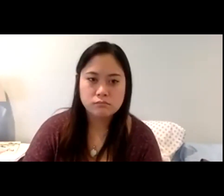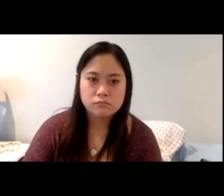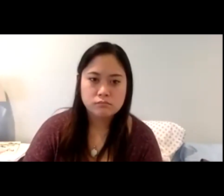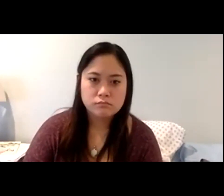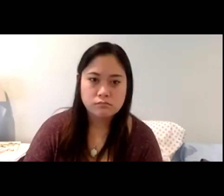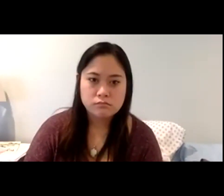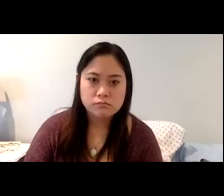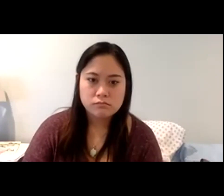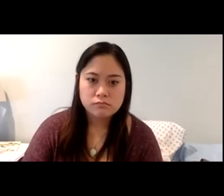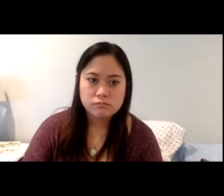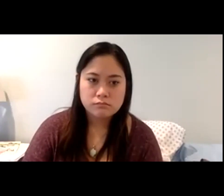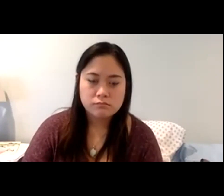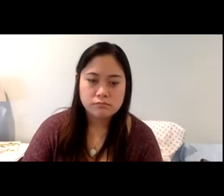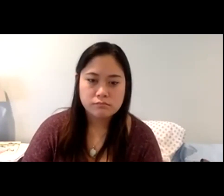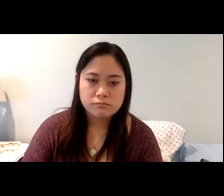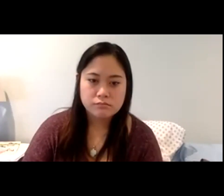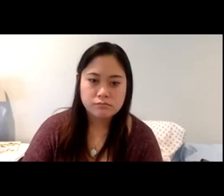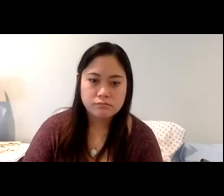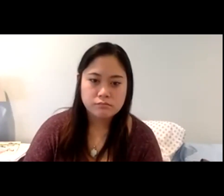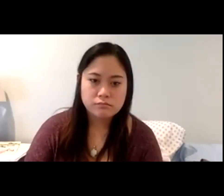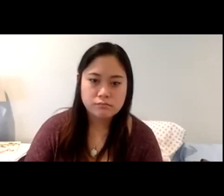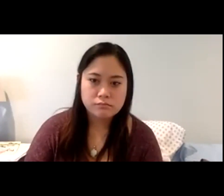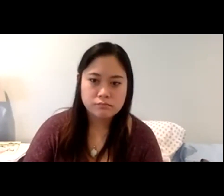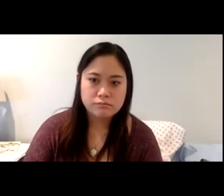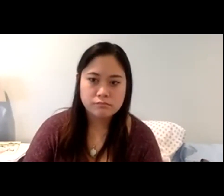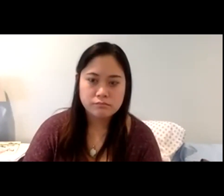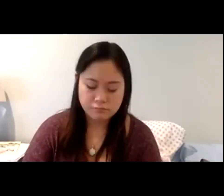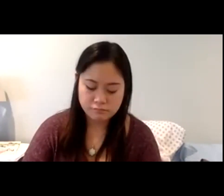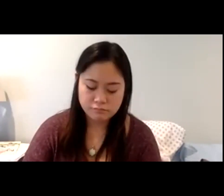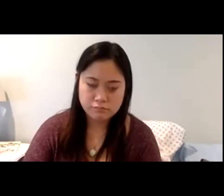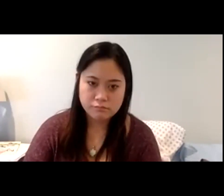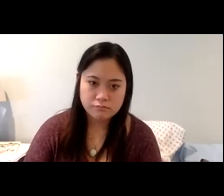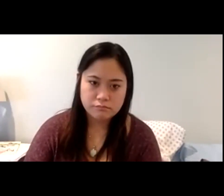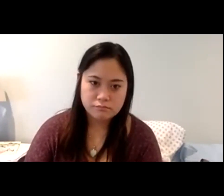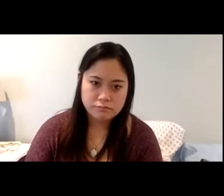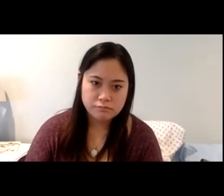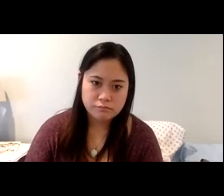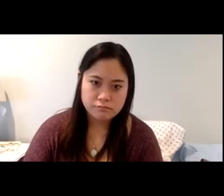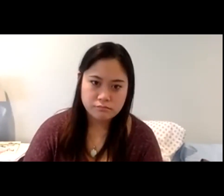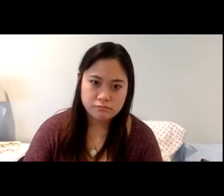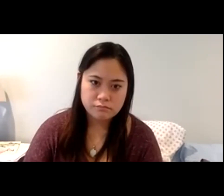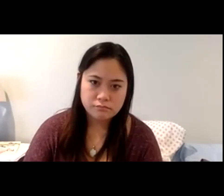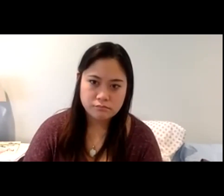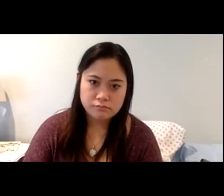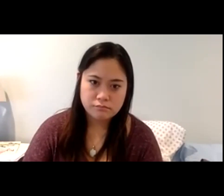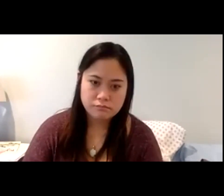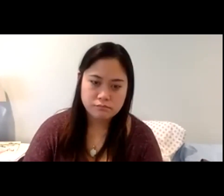question. Is there that's a anybody great else? question. Yes. Is there anybody else that has a question? Yeah, I know